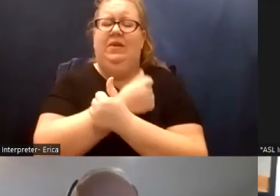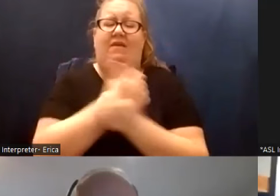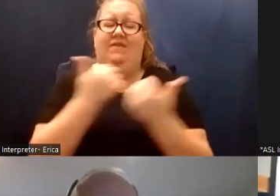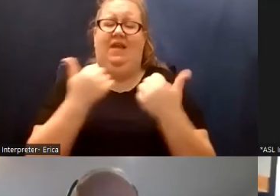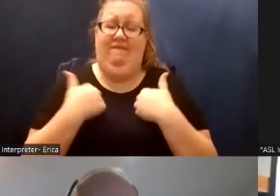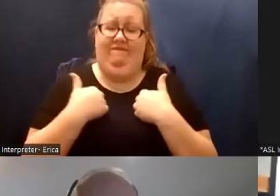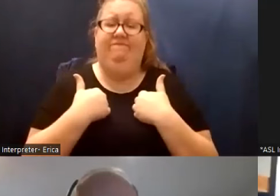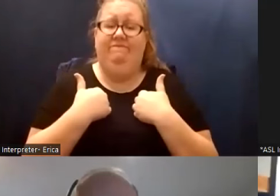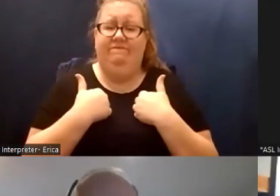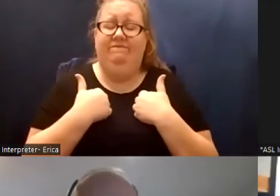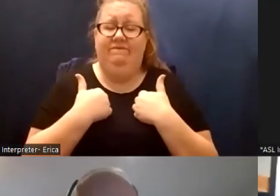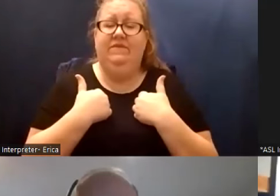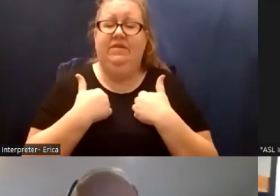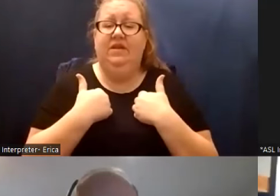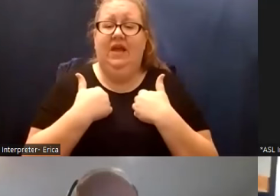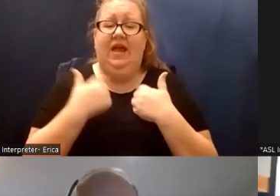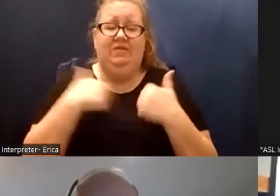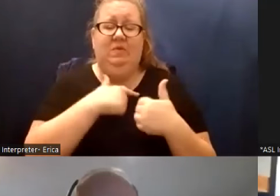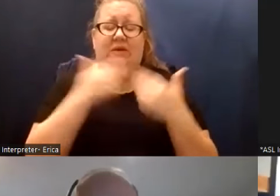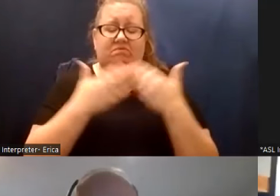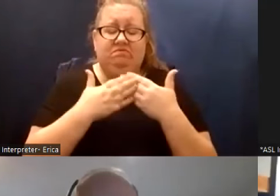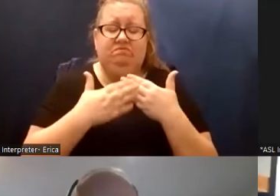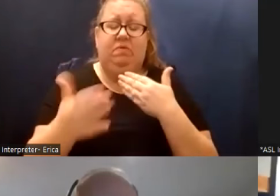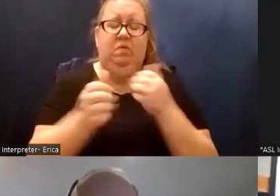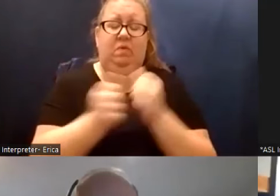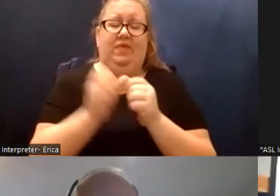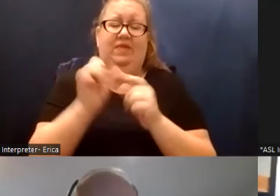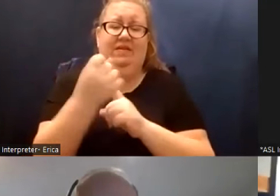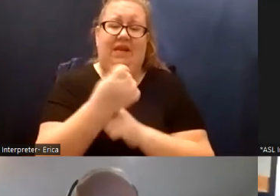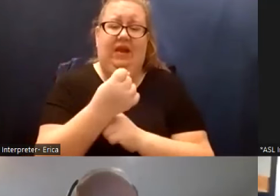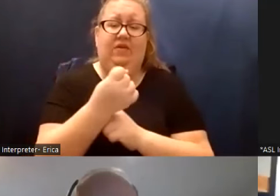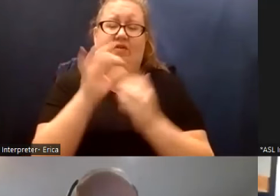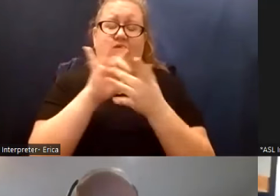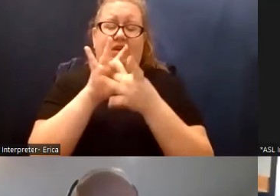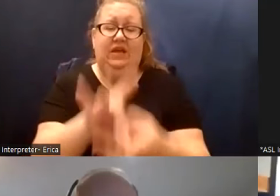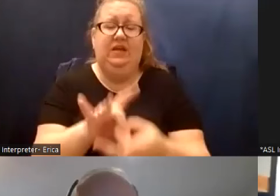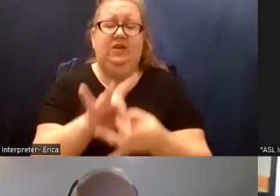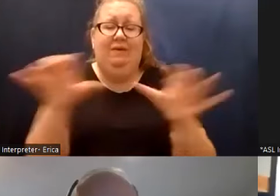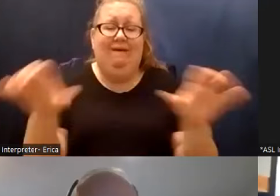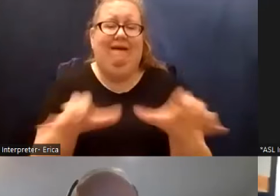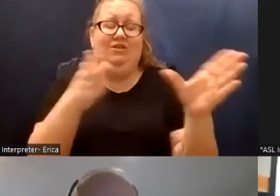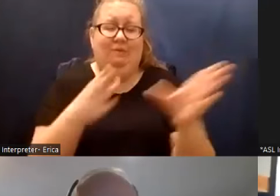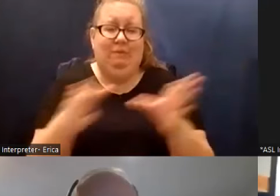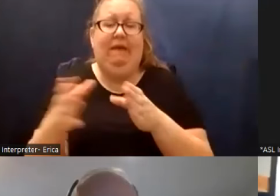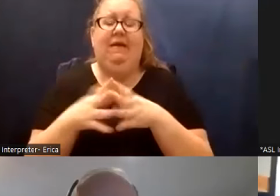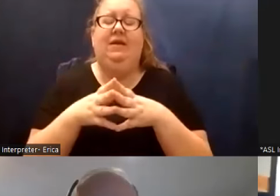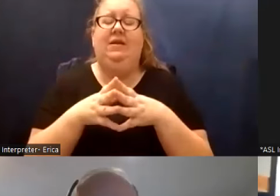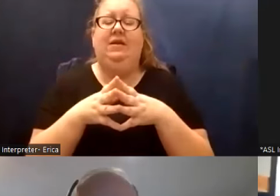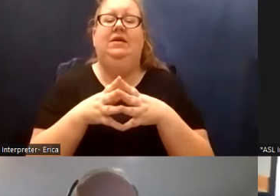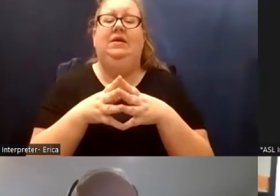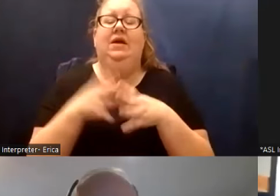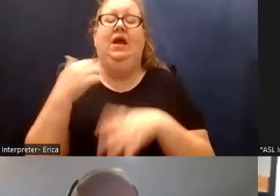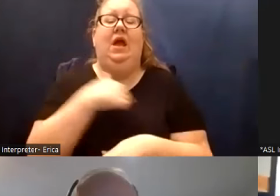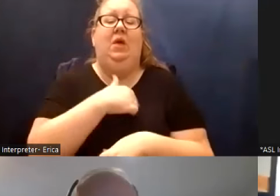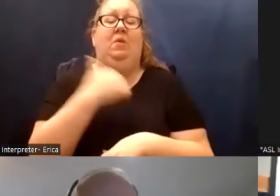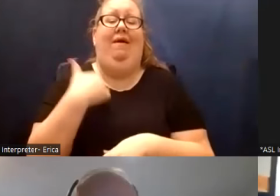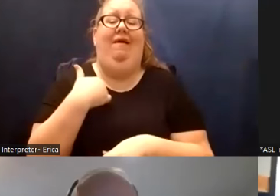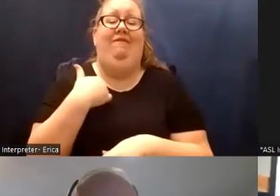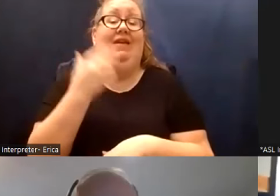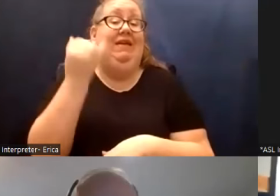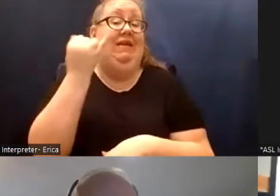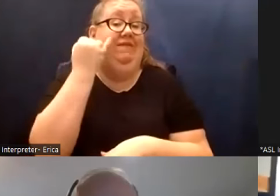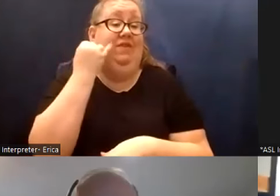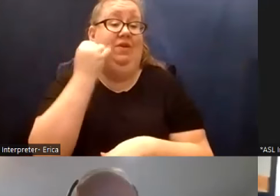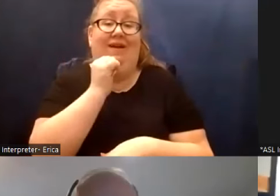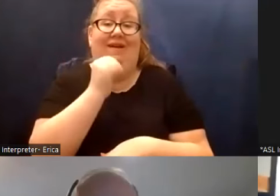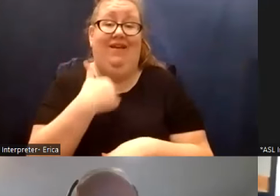we advance these scenarios toward an action plan. And we'll have, if you hadn't